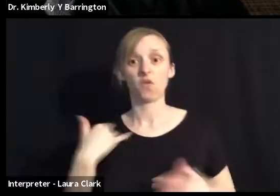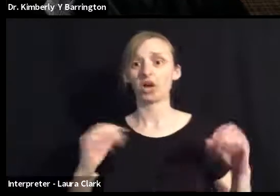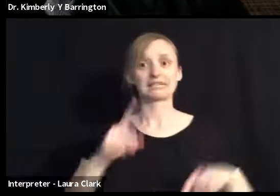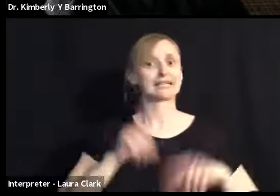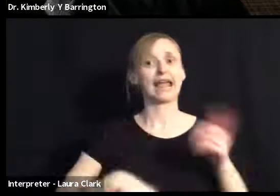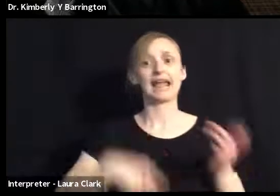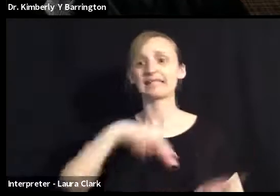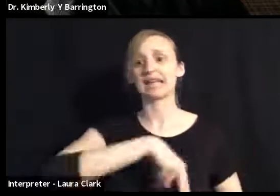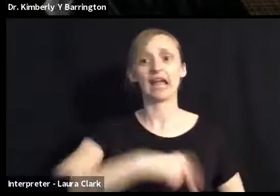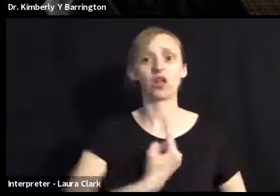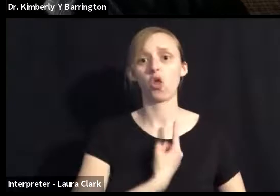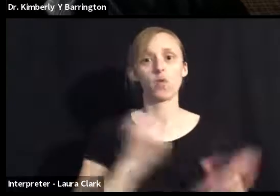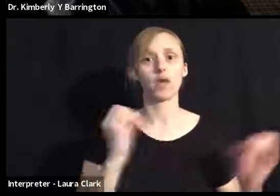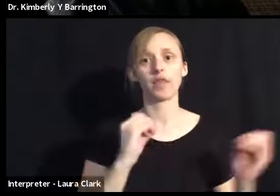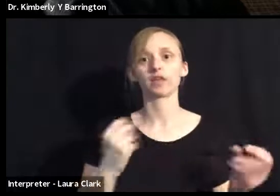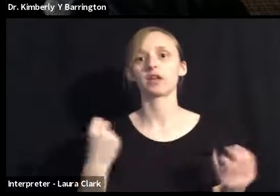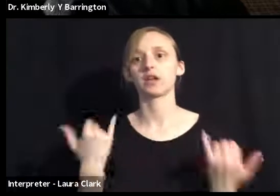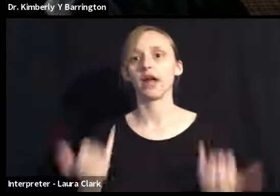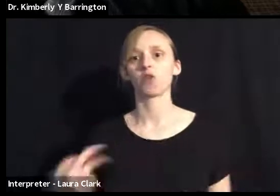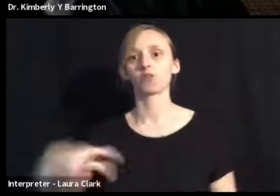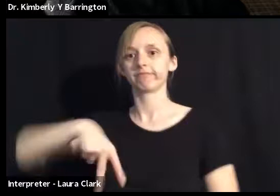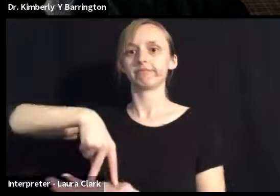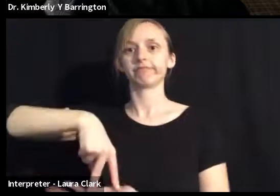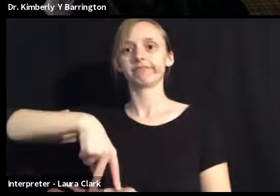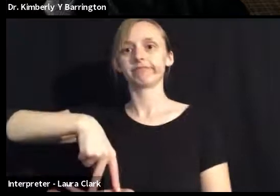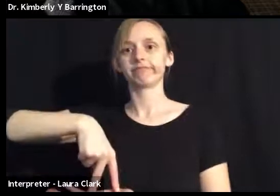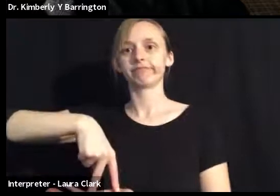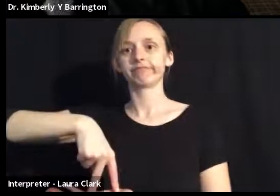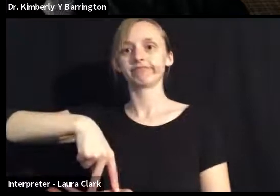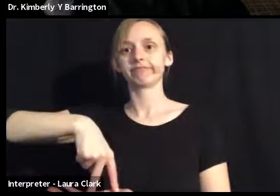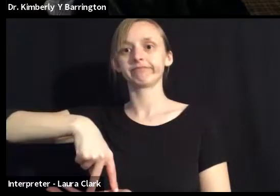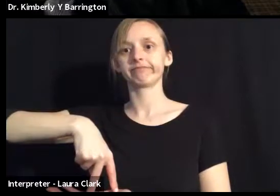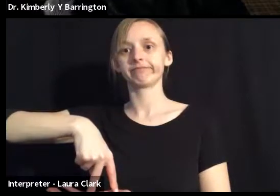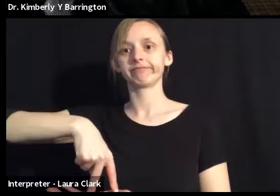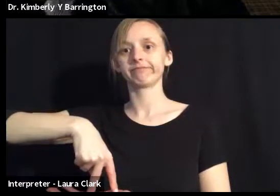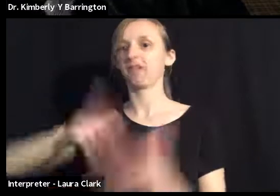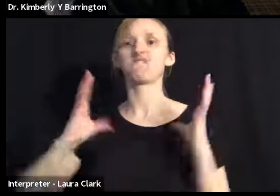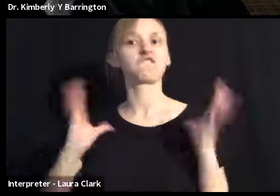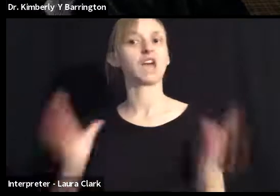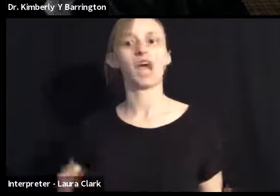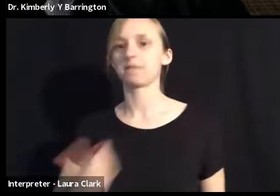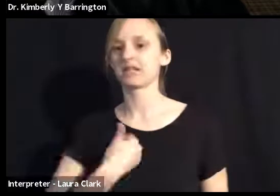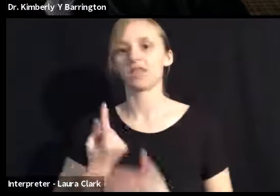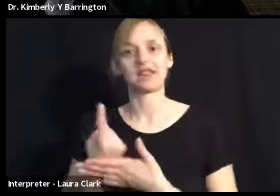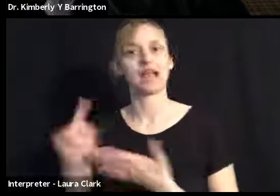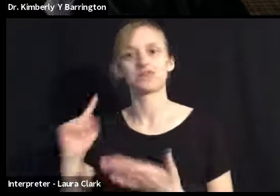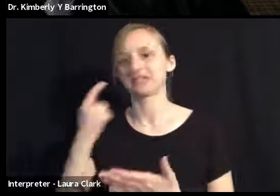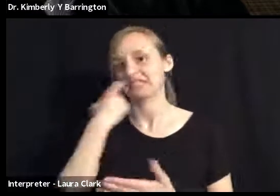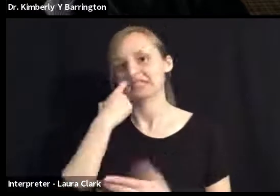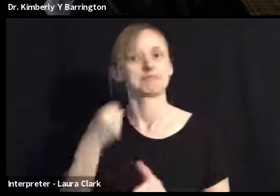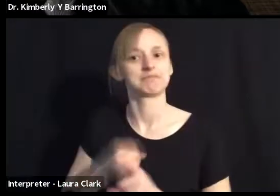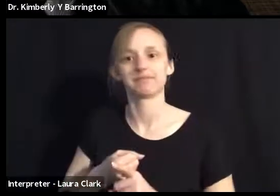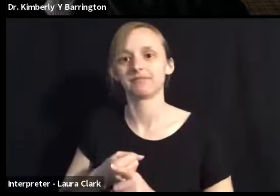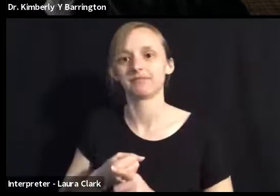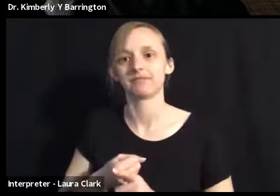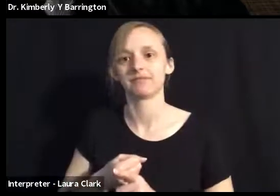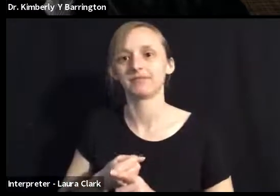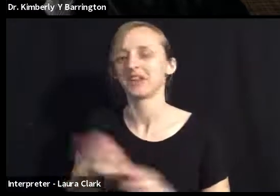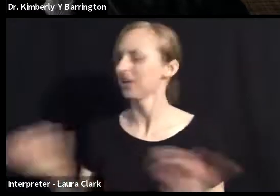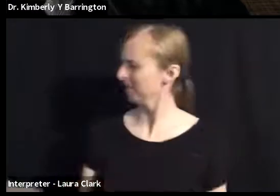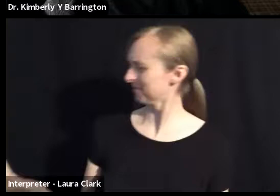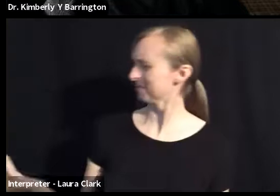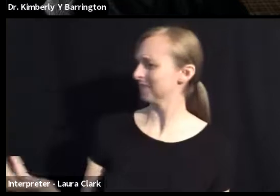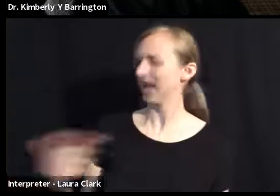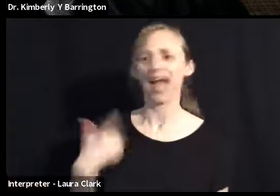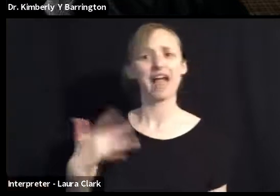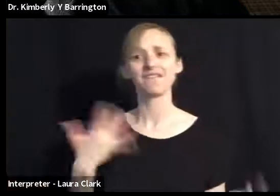by myself. And that just happened last week. And make this make sense. I cannot feel anything